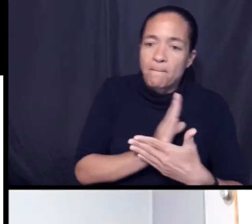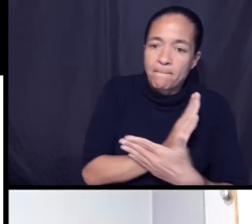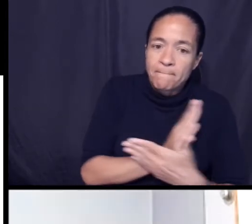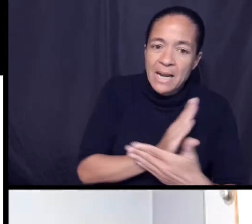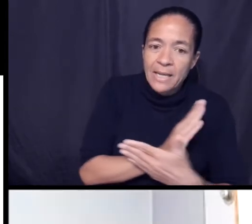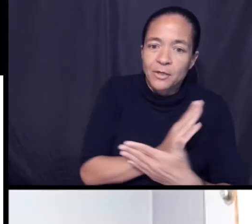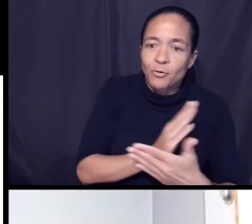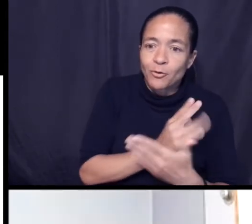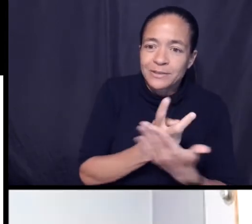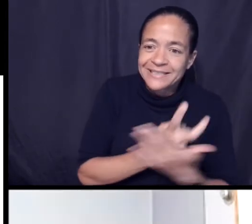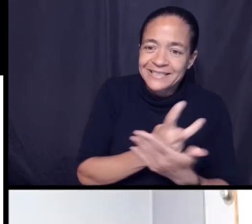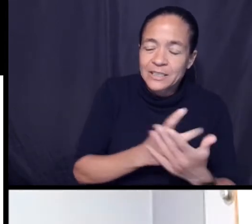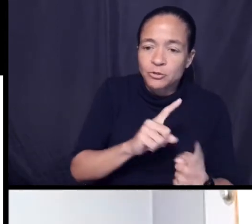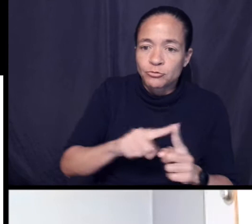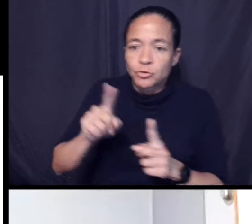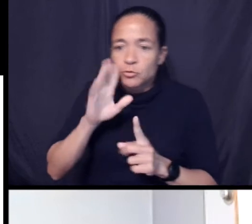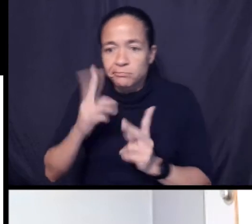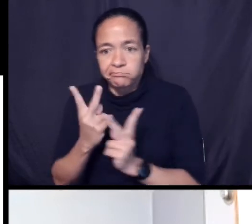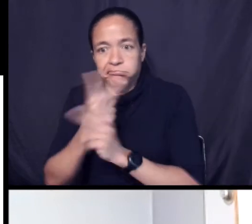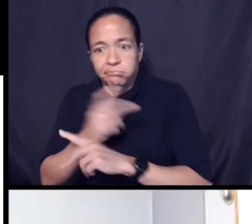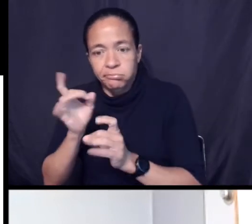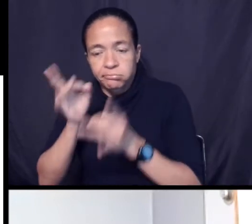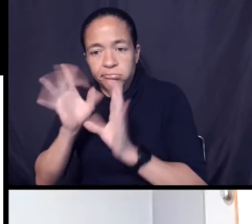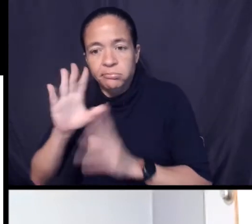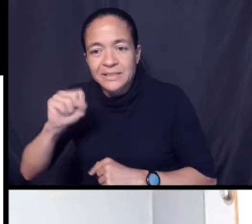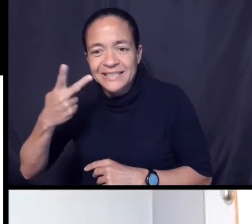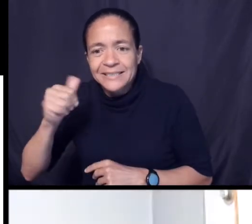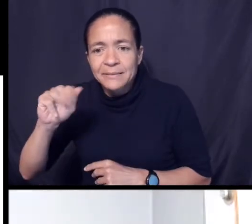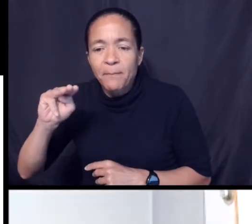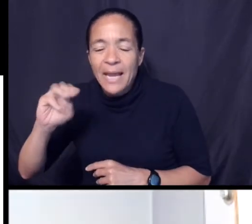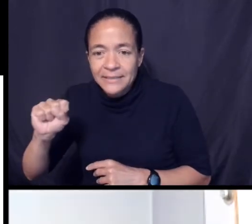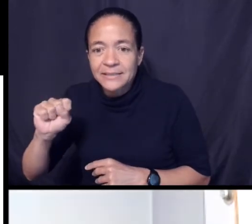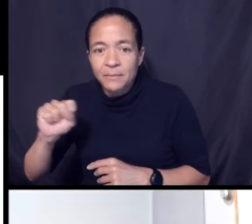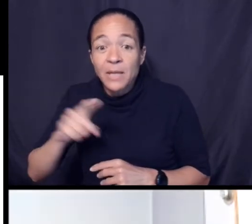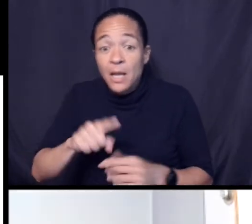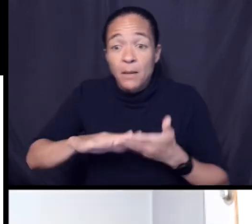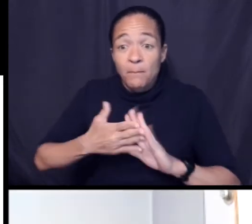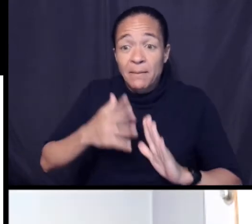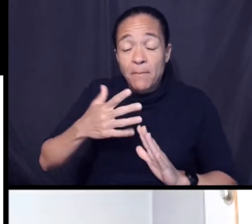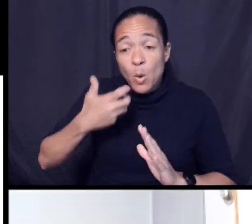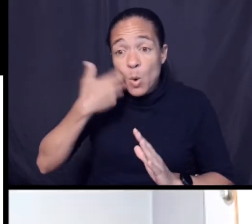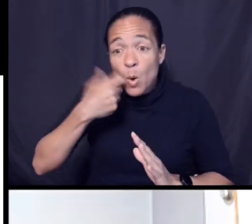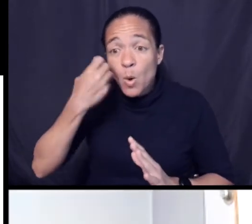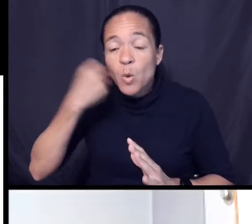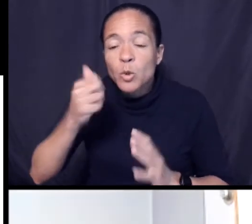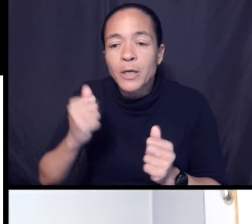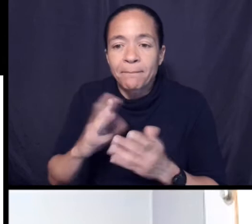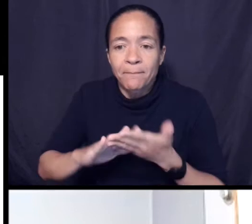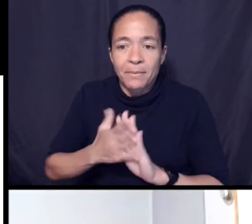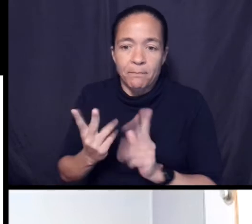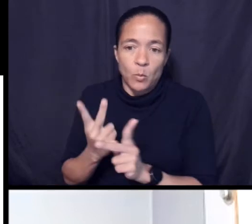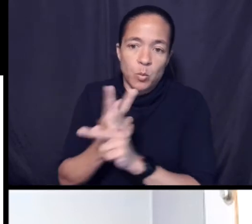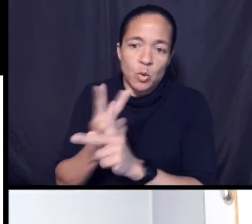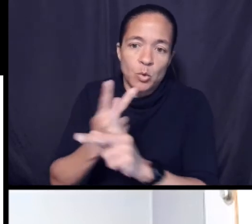as focal seizures to more infantile or epileptic spasms. And as the child grows older, may actually lead to development